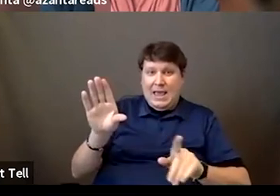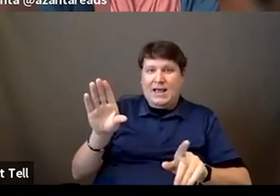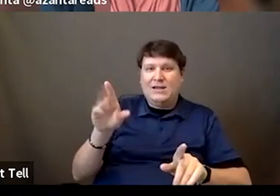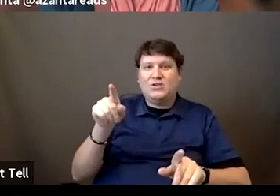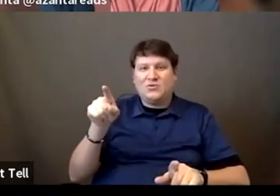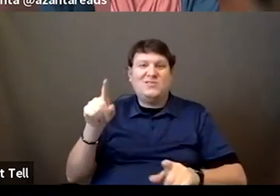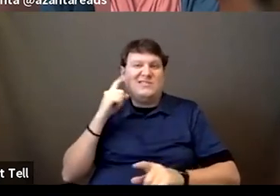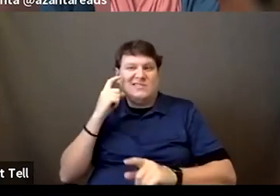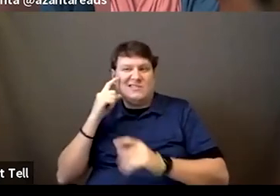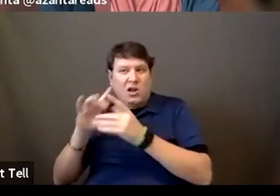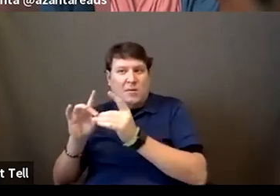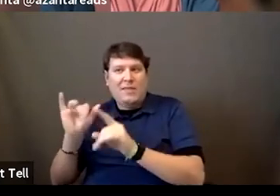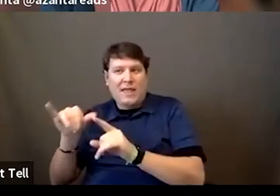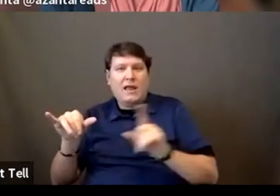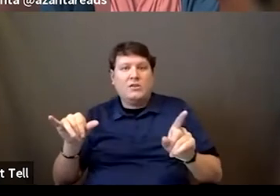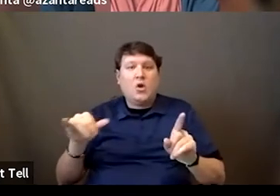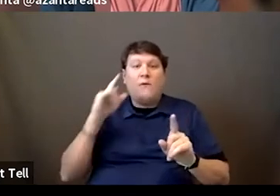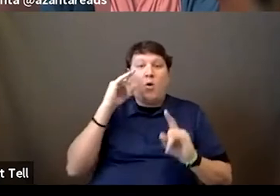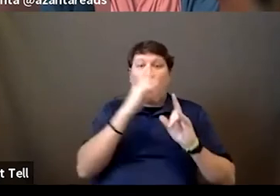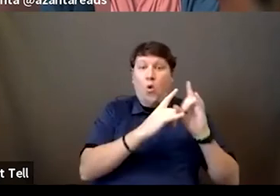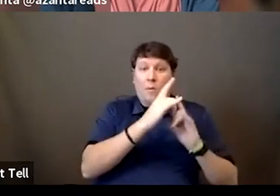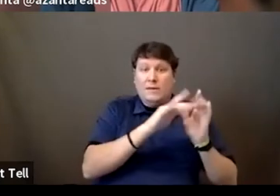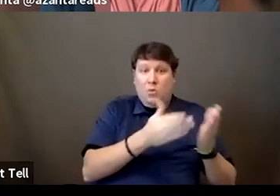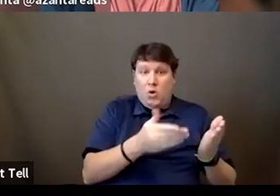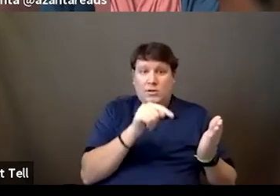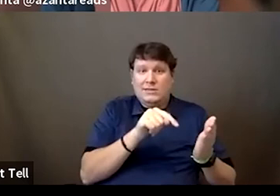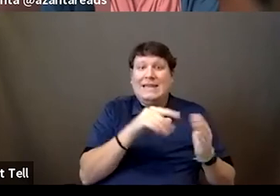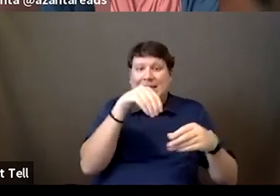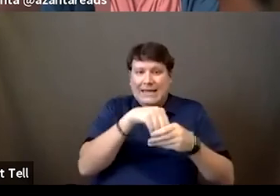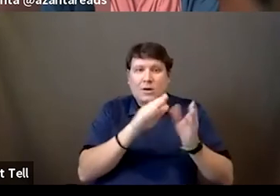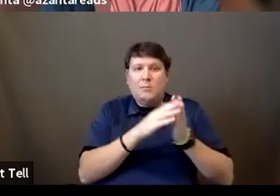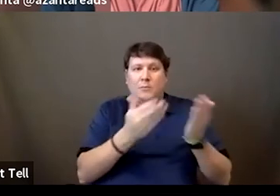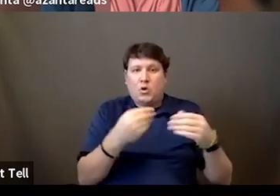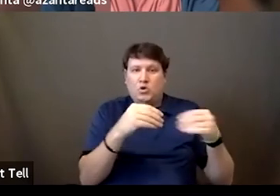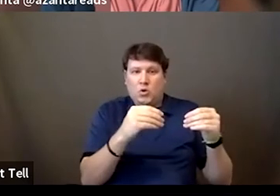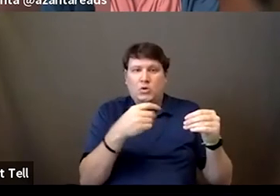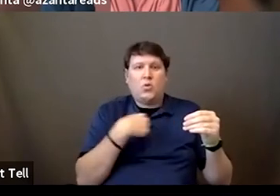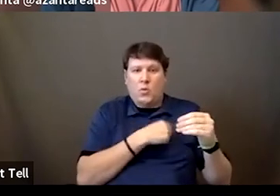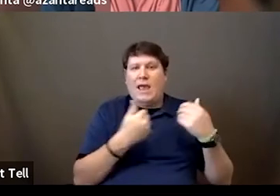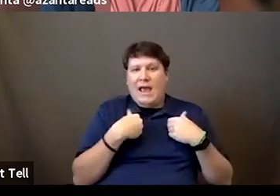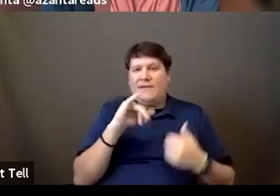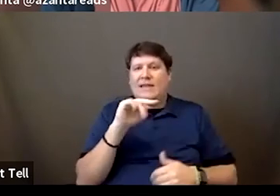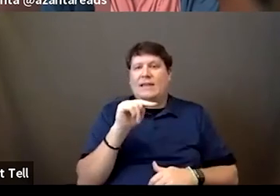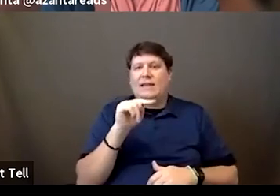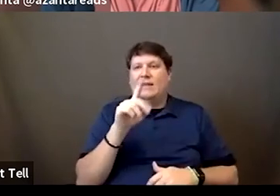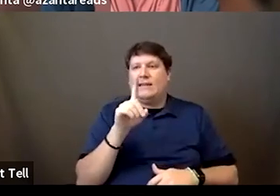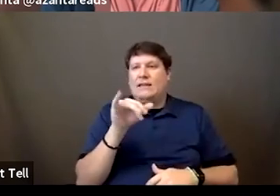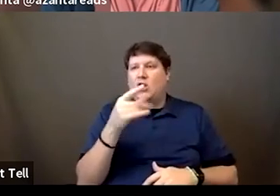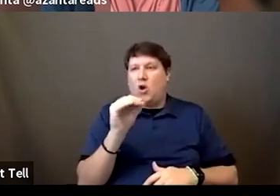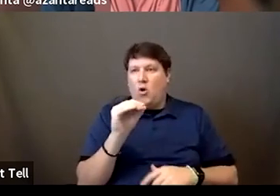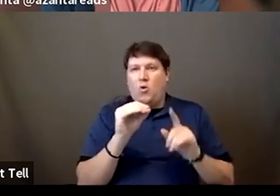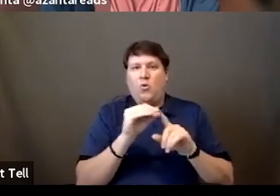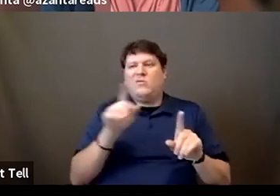Kimberly's point. When it comes to romance books in bookstores, in Canada we have Indigo, in the US is Barnes and Noble. Because